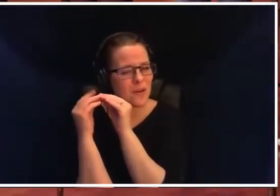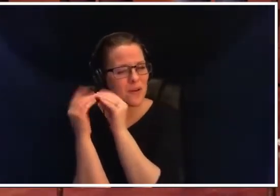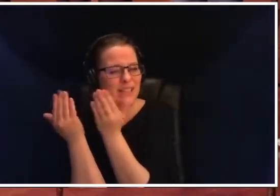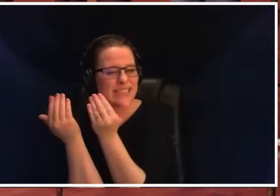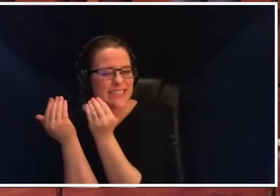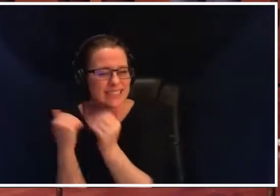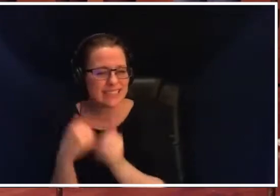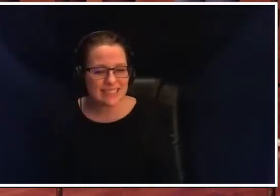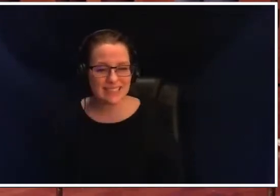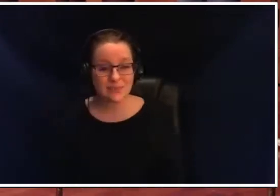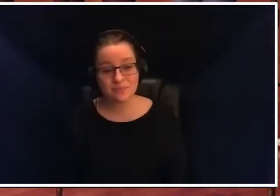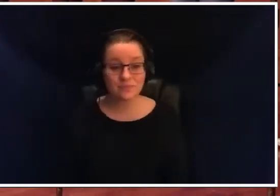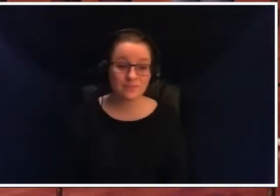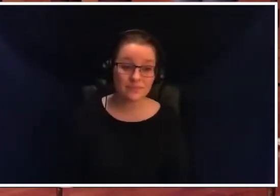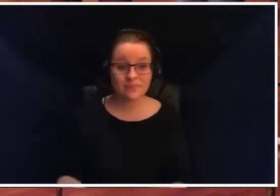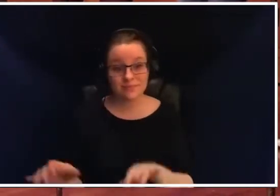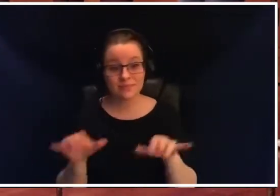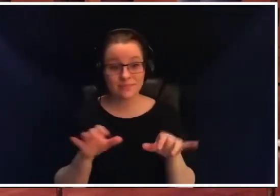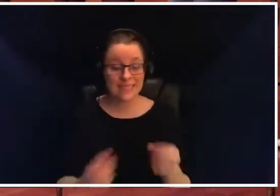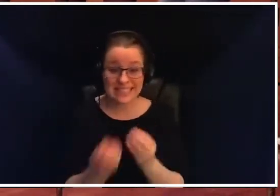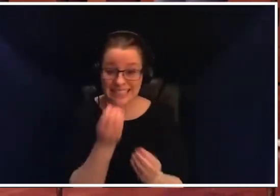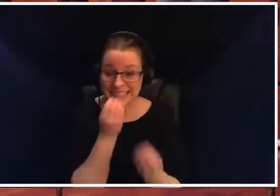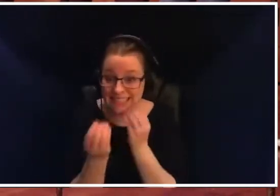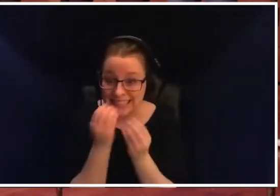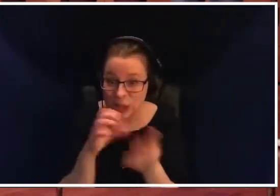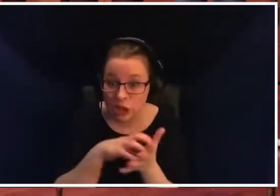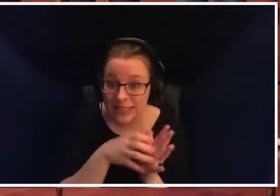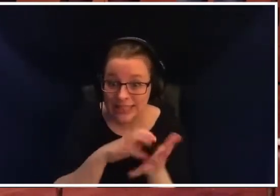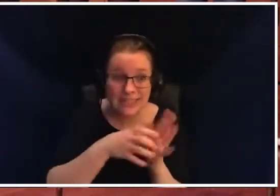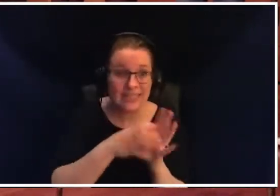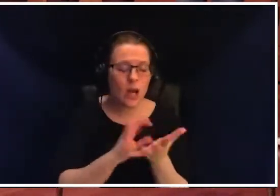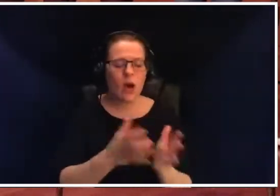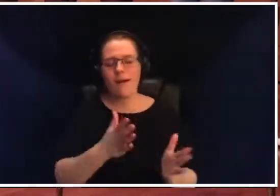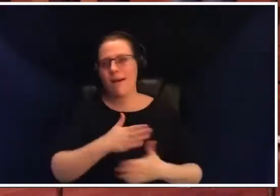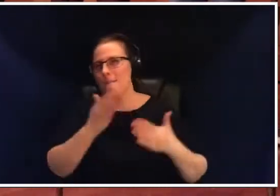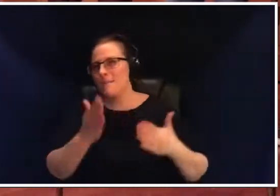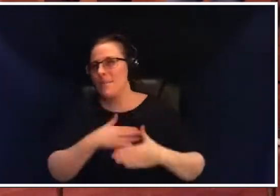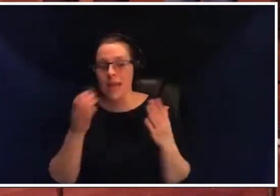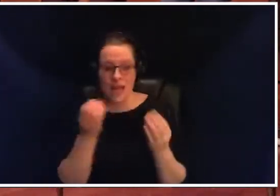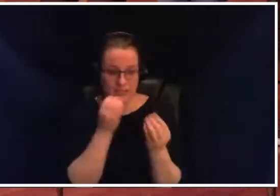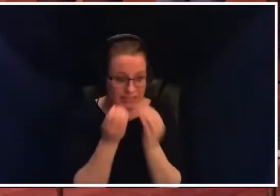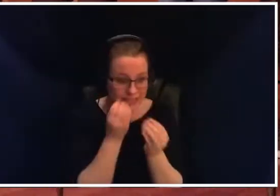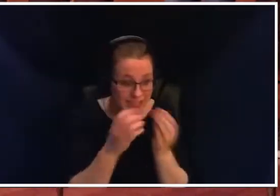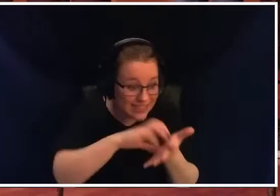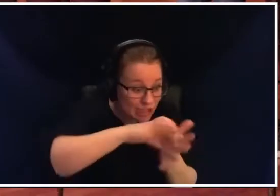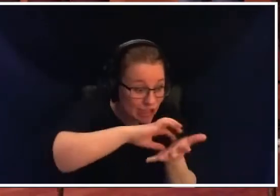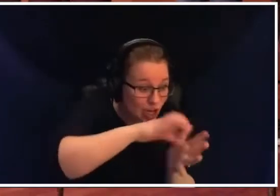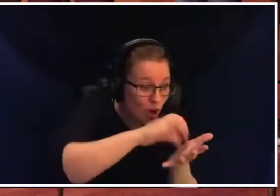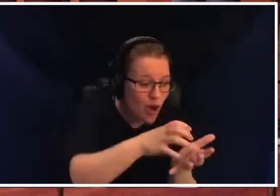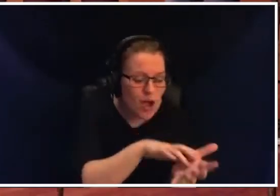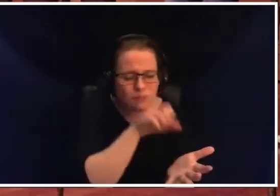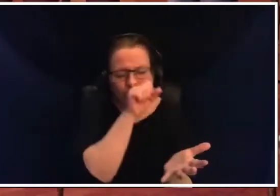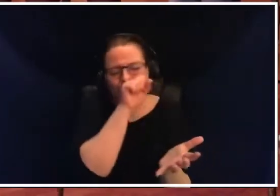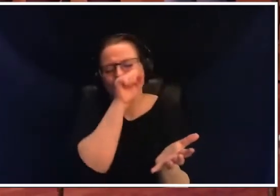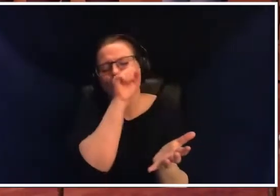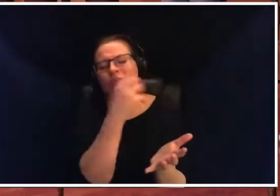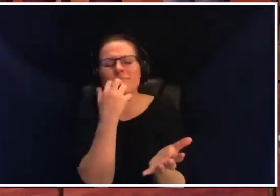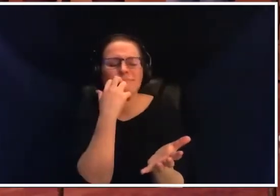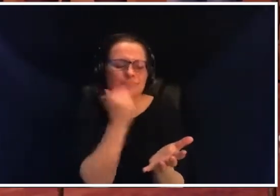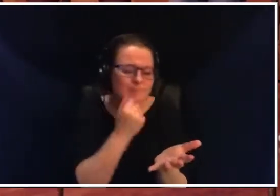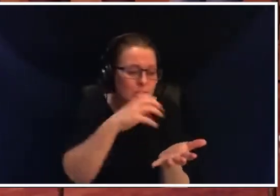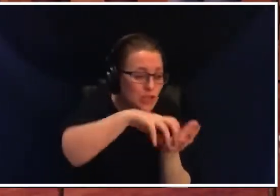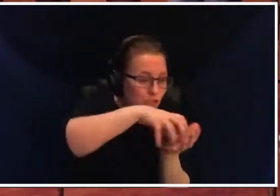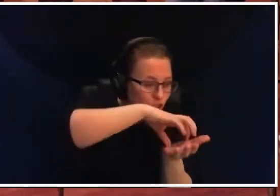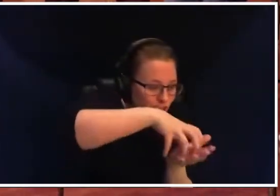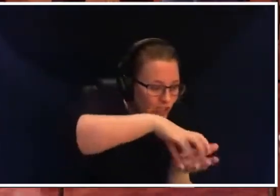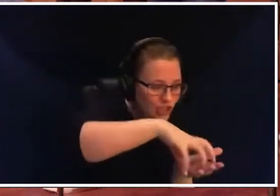more. Eating cookies, we're so happy eating cookies. Cookies, cookies, cookies, we adore. Cookies,